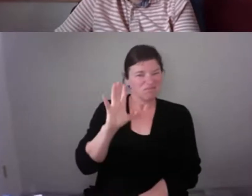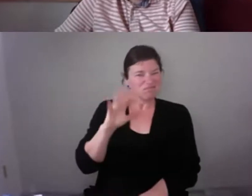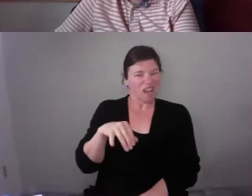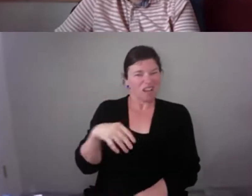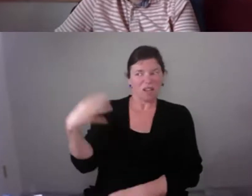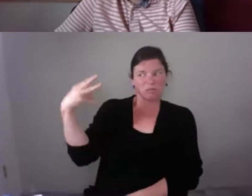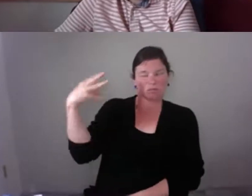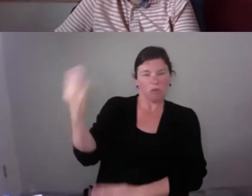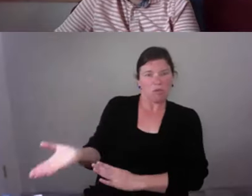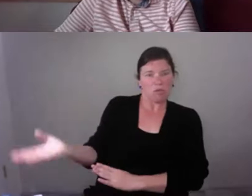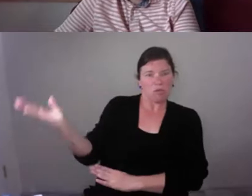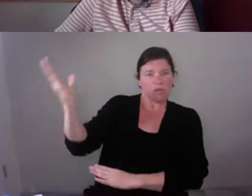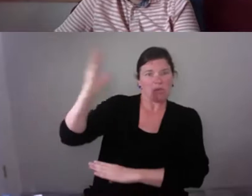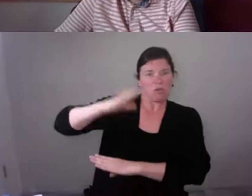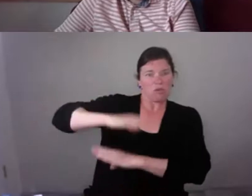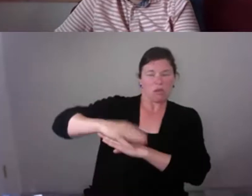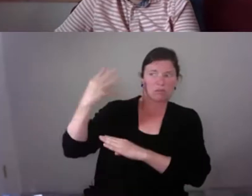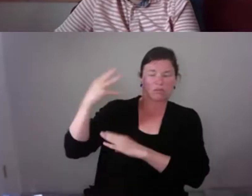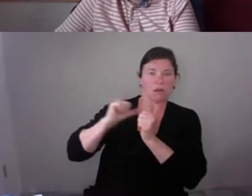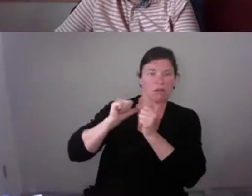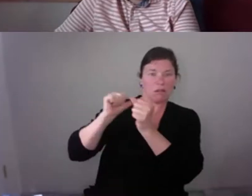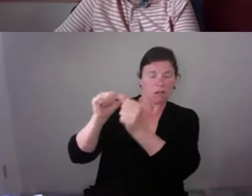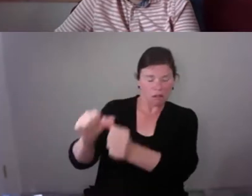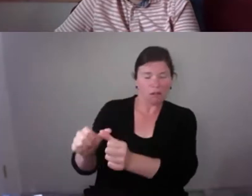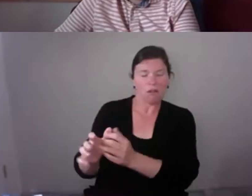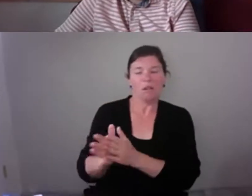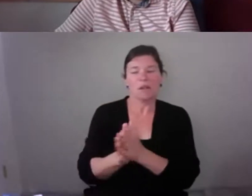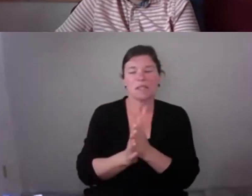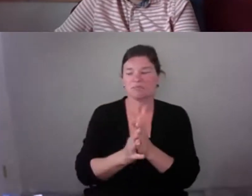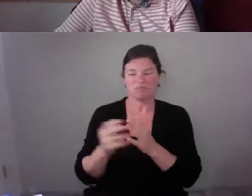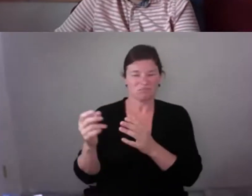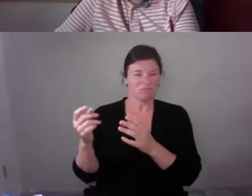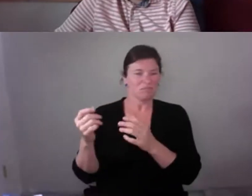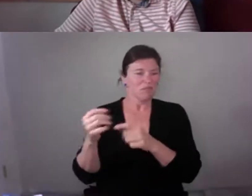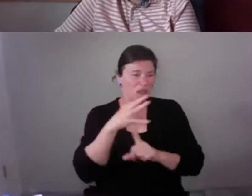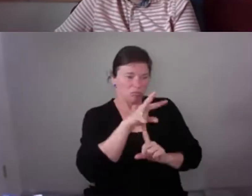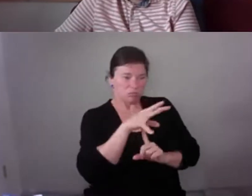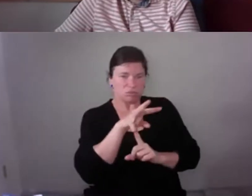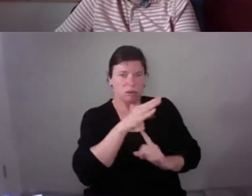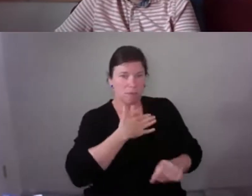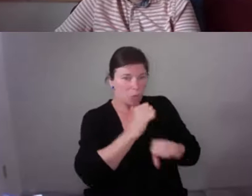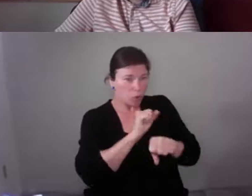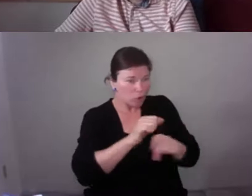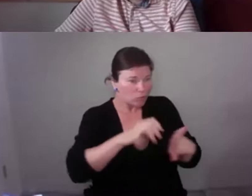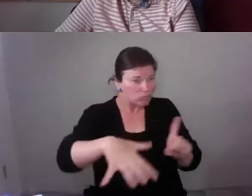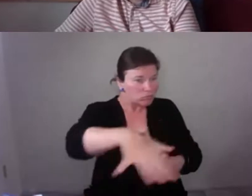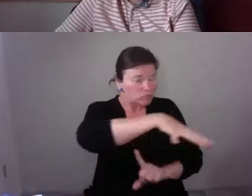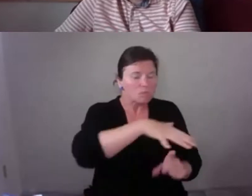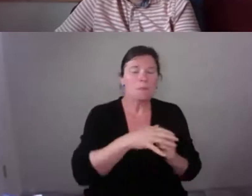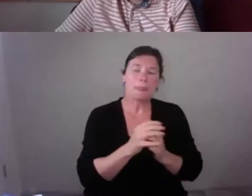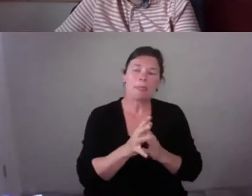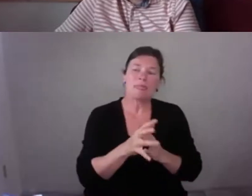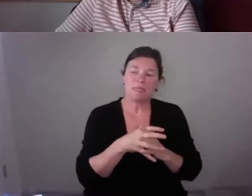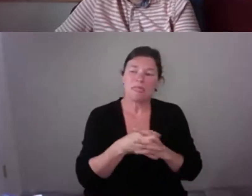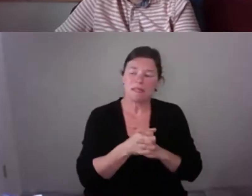how to show people of what I did when like my work and what I do when